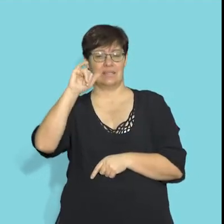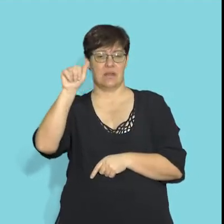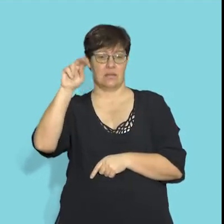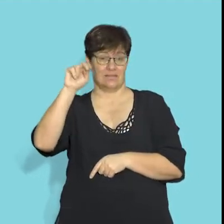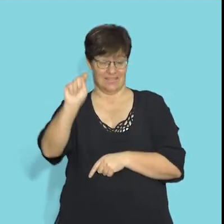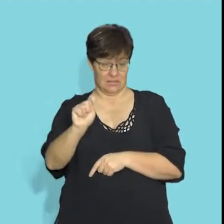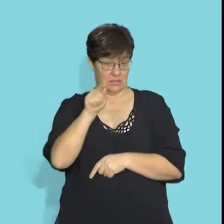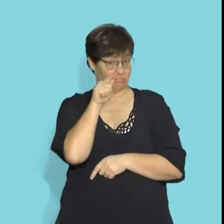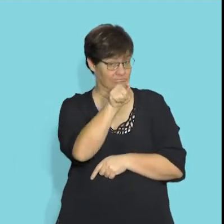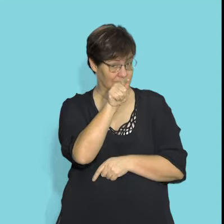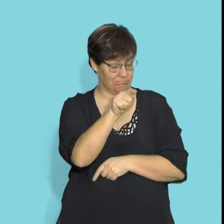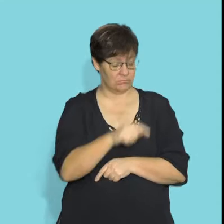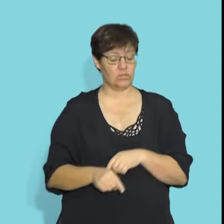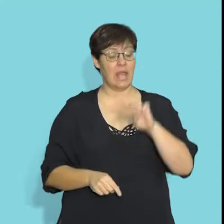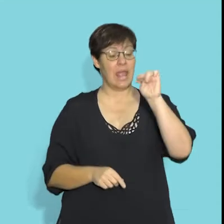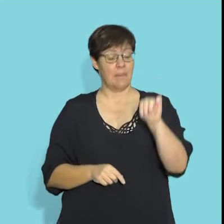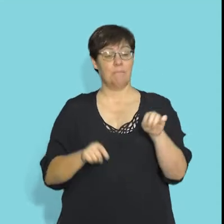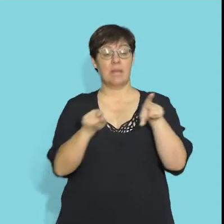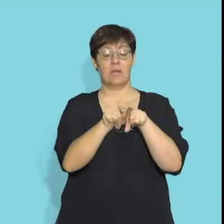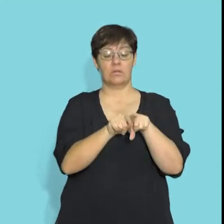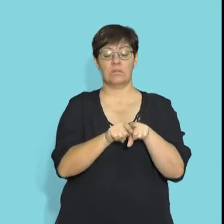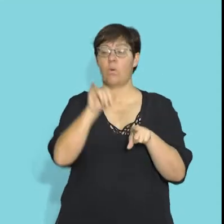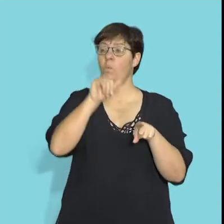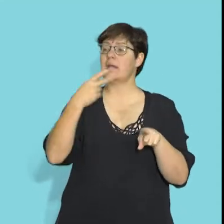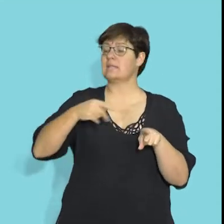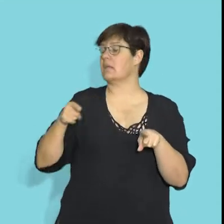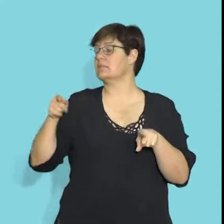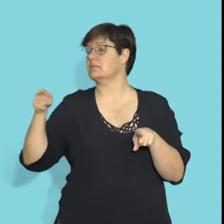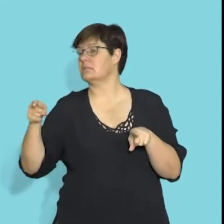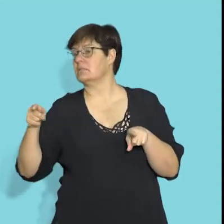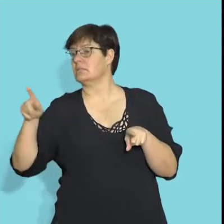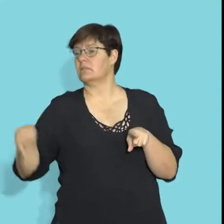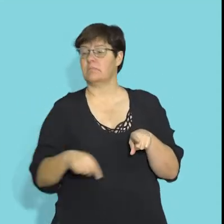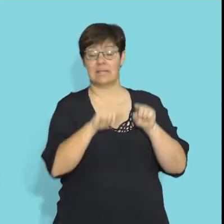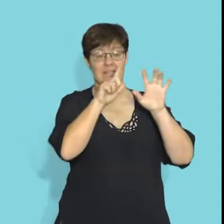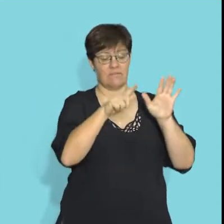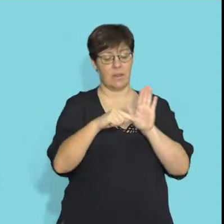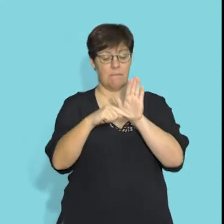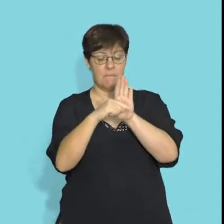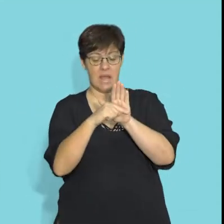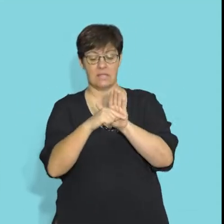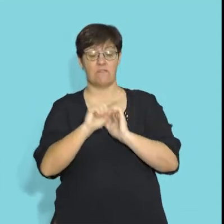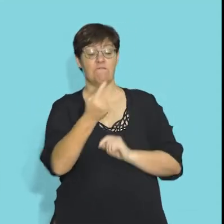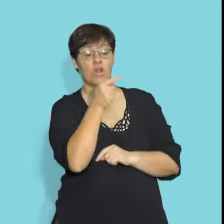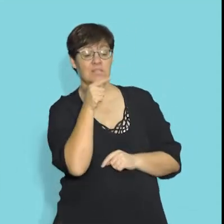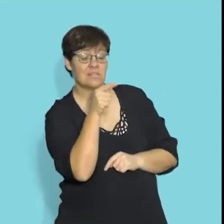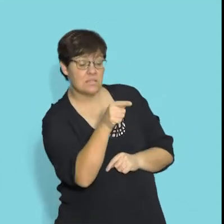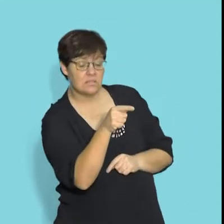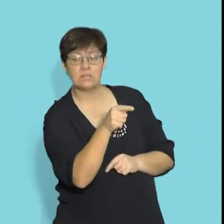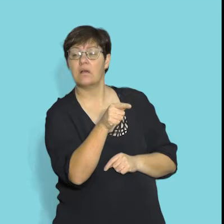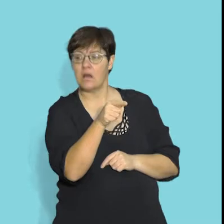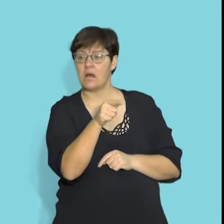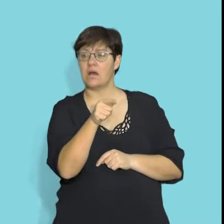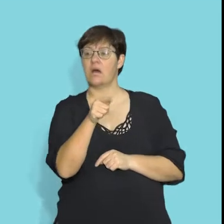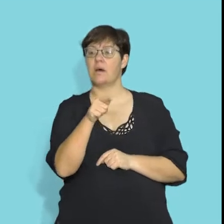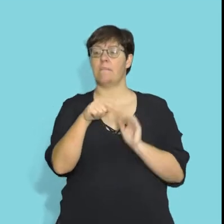And what am I going to do? I'm going to take the y value of the second point, and I'm going to subtract the y value of the first